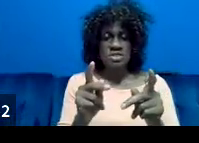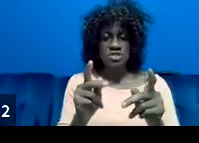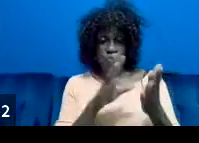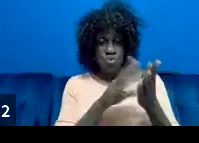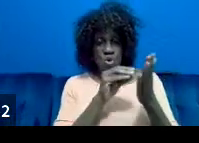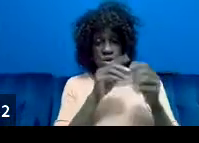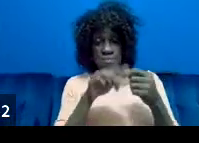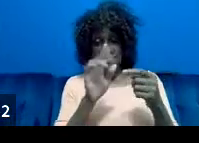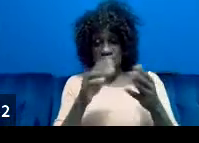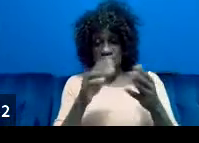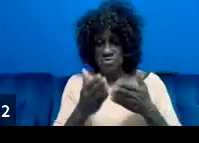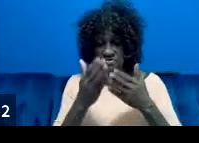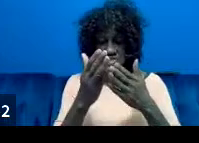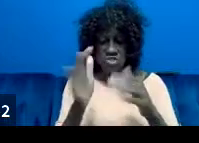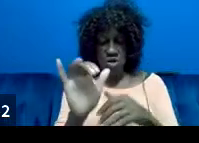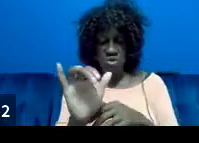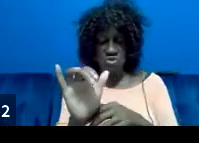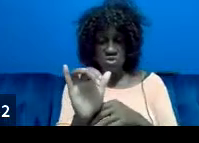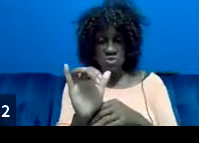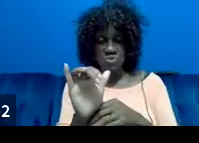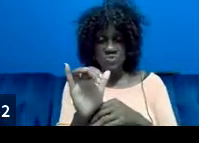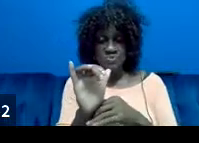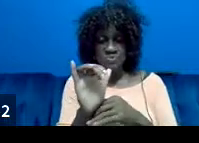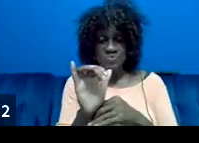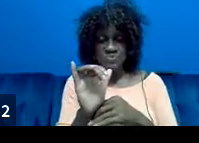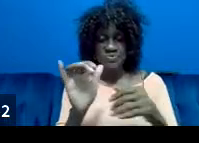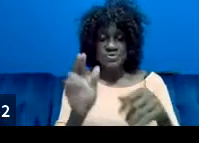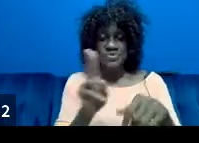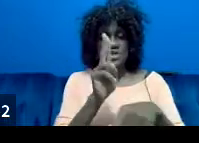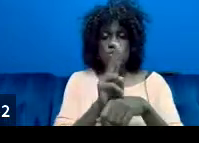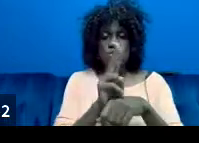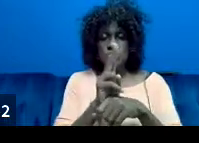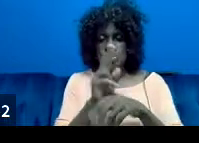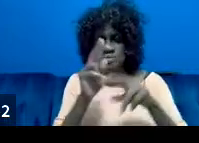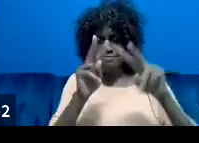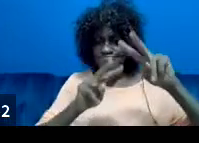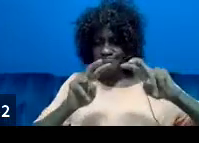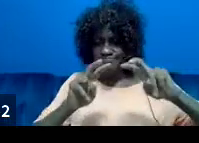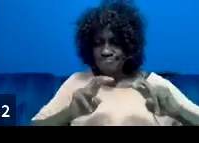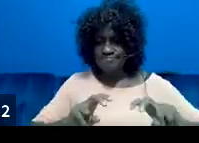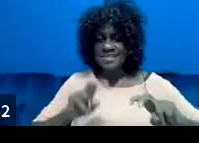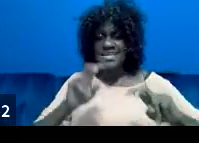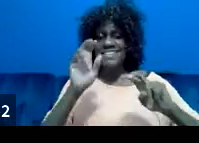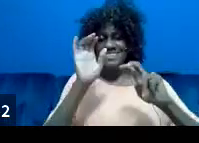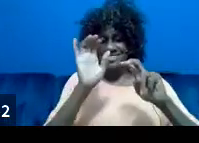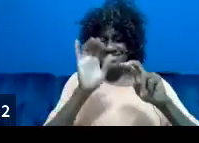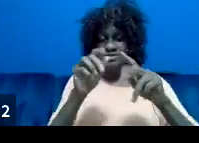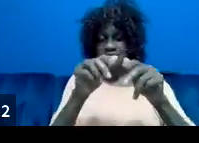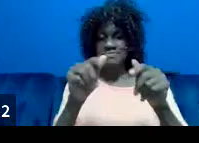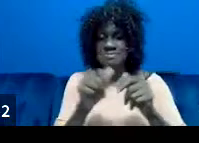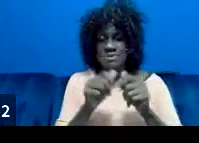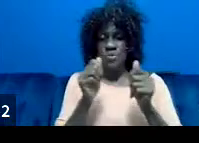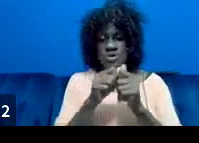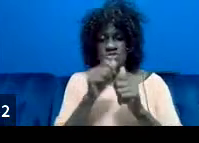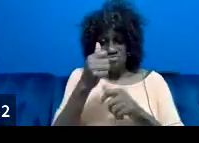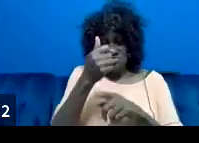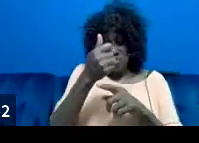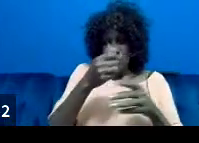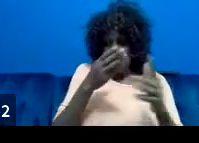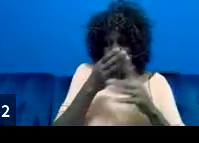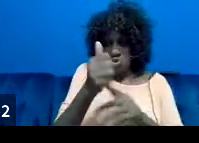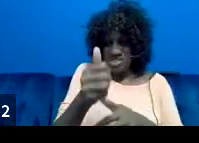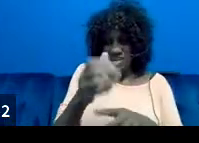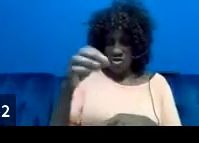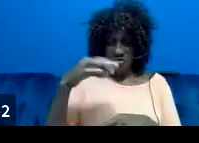learn about those provisions, but also use it to evaluate those existing facilities through yourself or volunteers or however you can get it